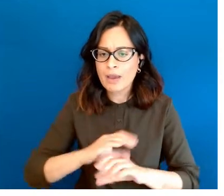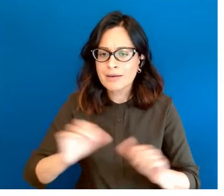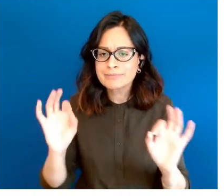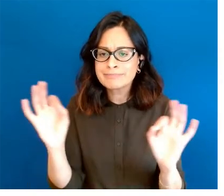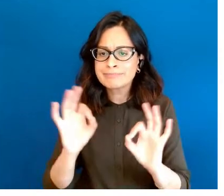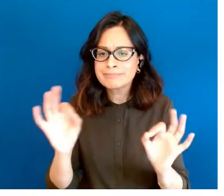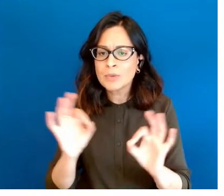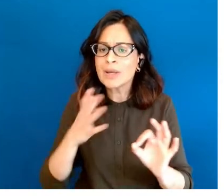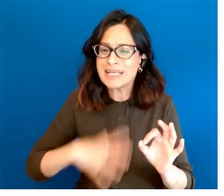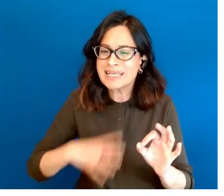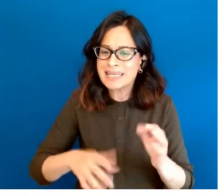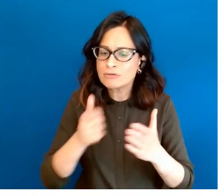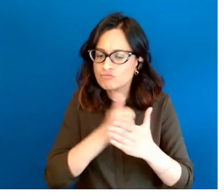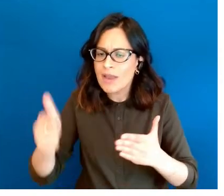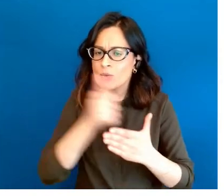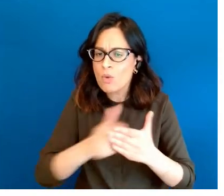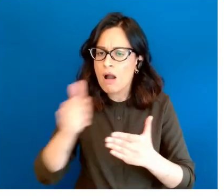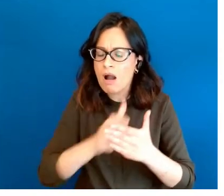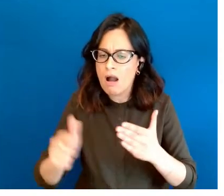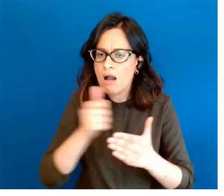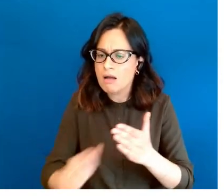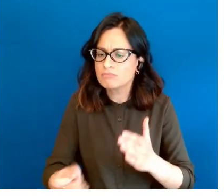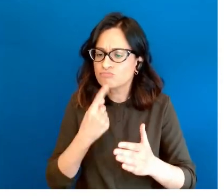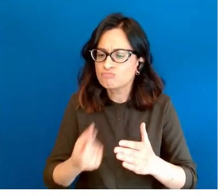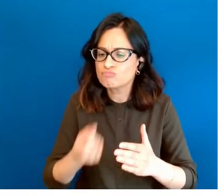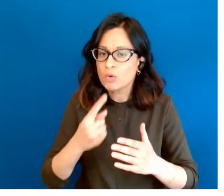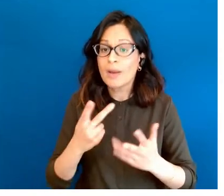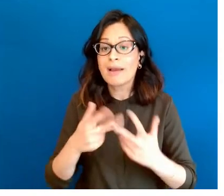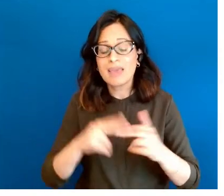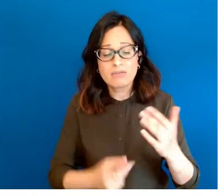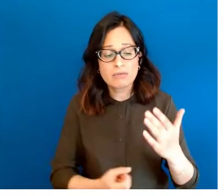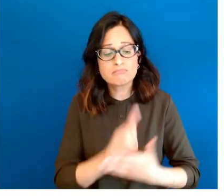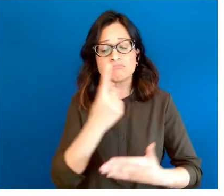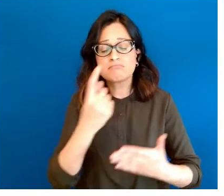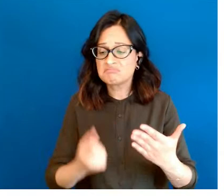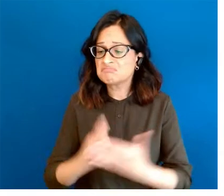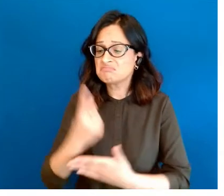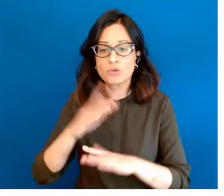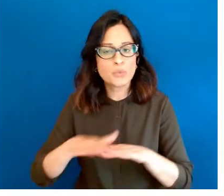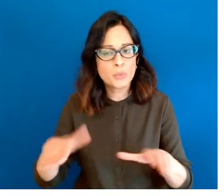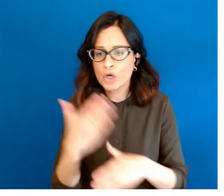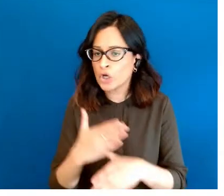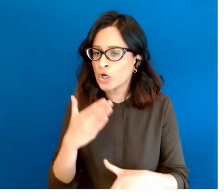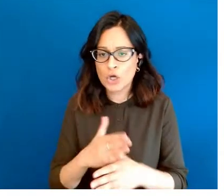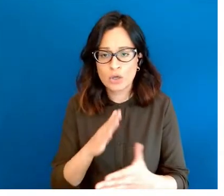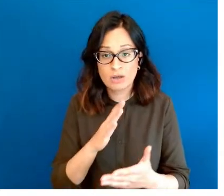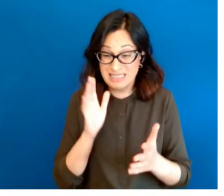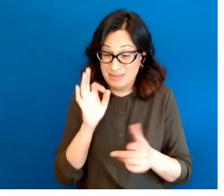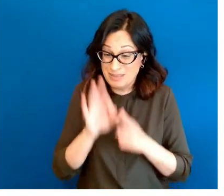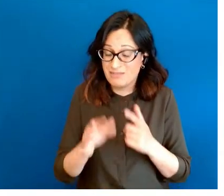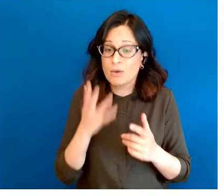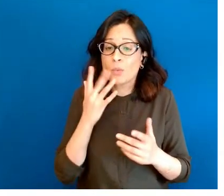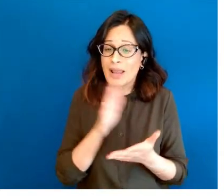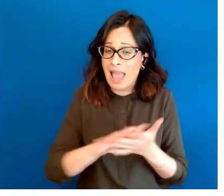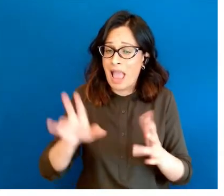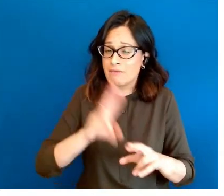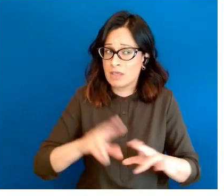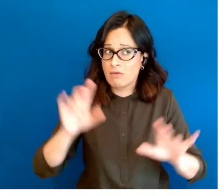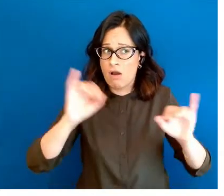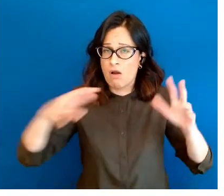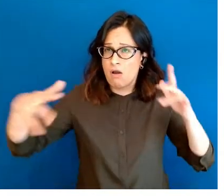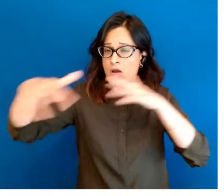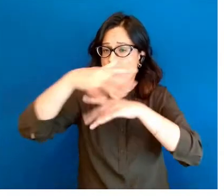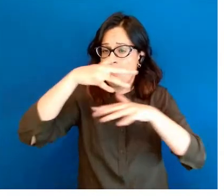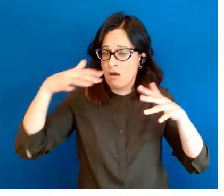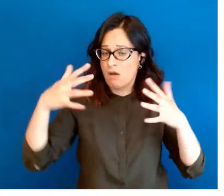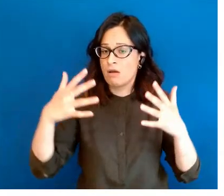it on a daily basis. So intermittent use just doesn't work during the hay fever season. When they're using the topical